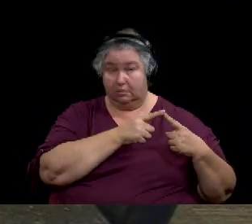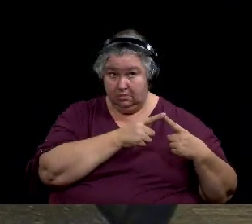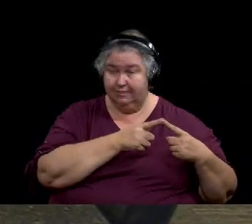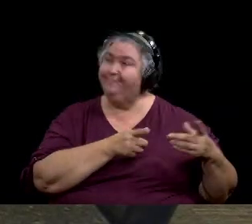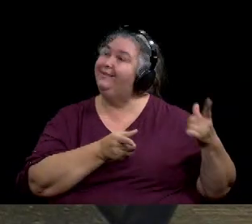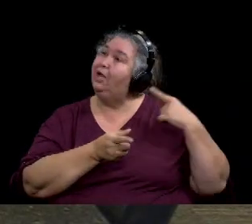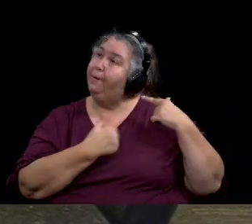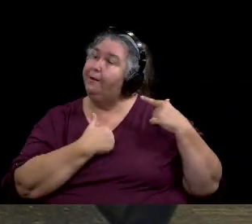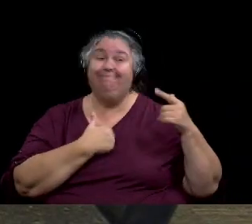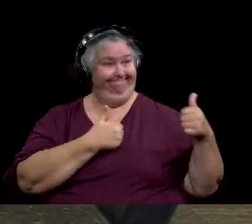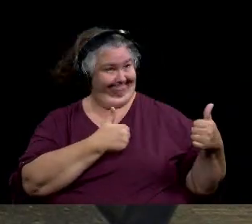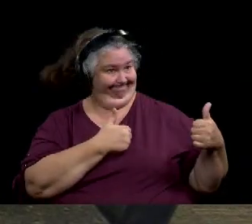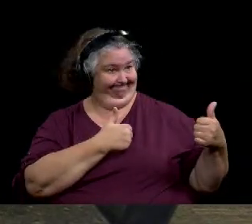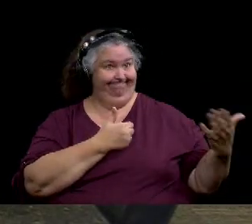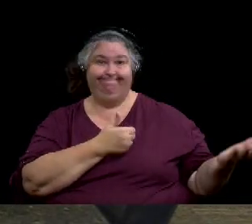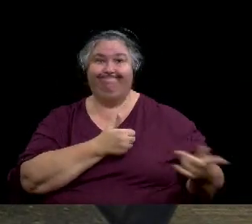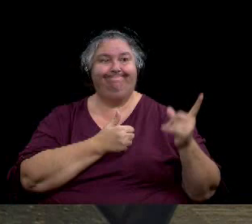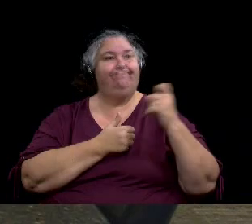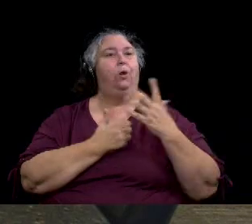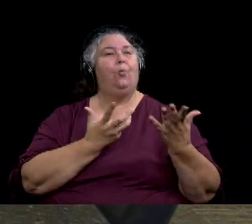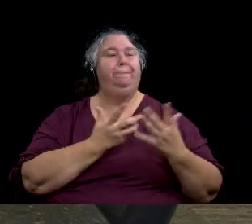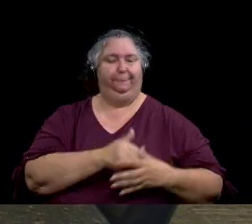me? Yes, sure do. Go ahead and ask your question.